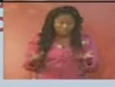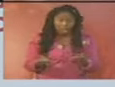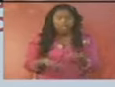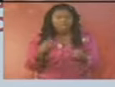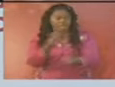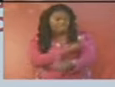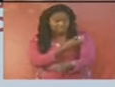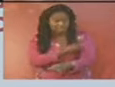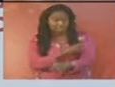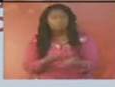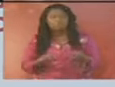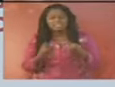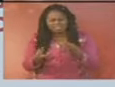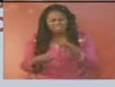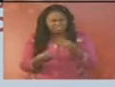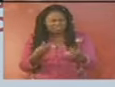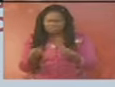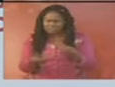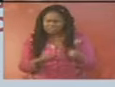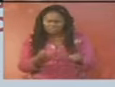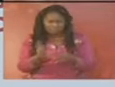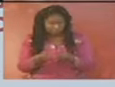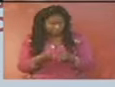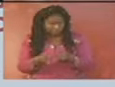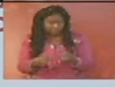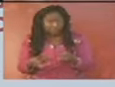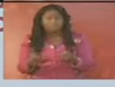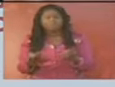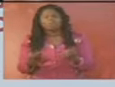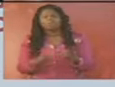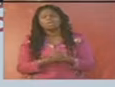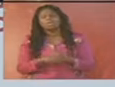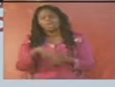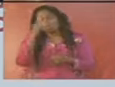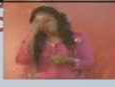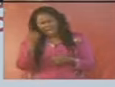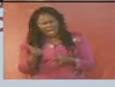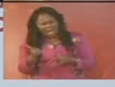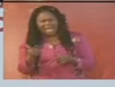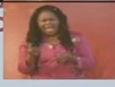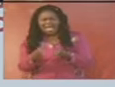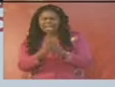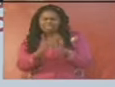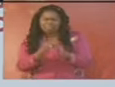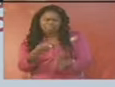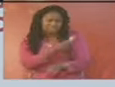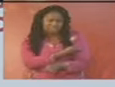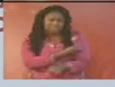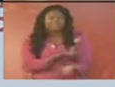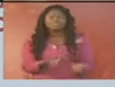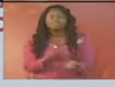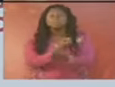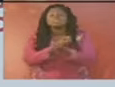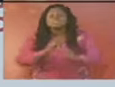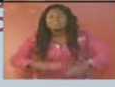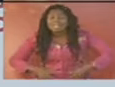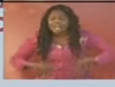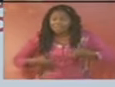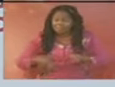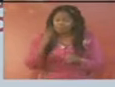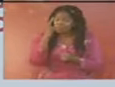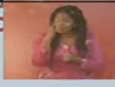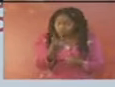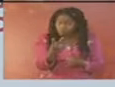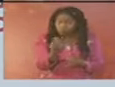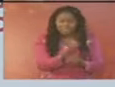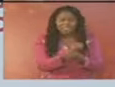to become vaccinated against the influenza? One, it will save lives. Two, it will save hospital space. But